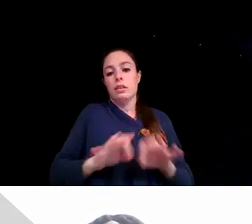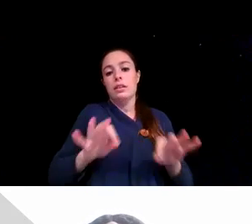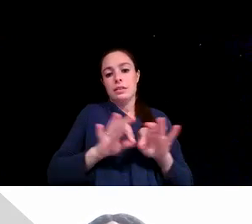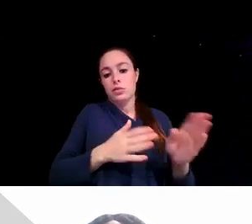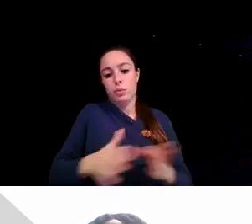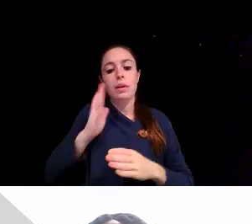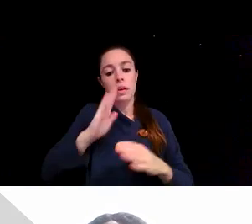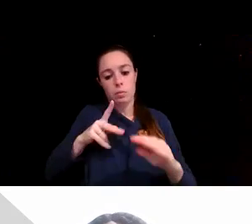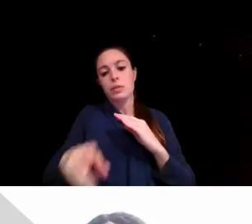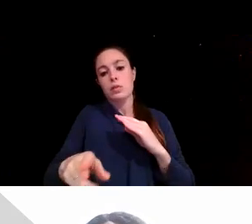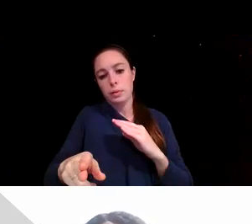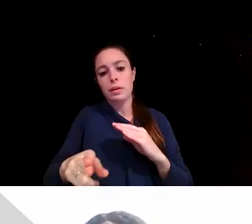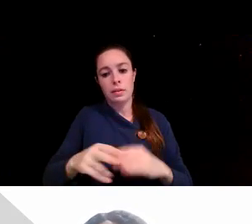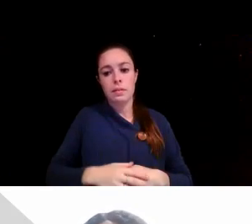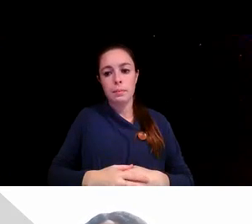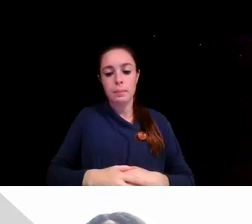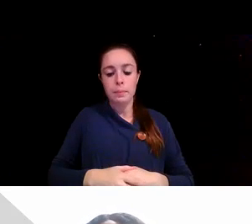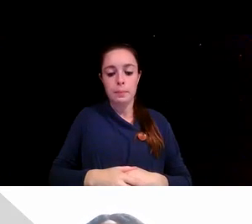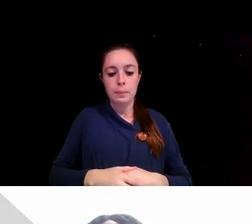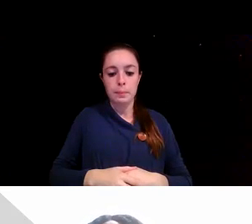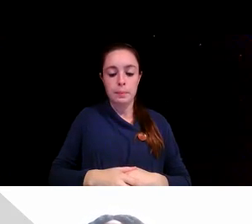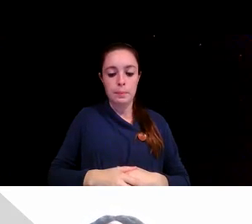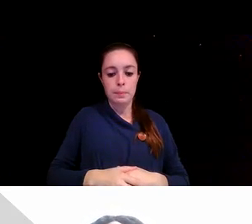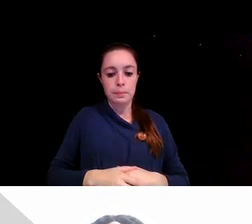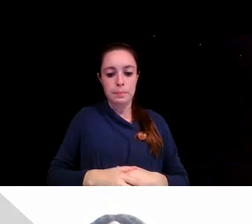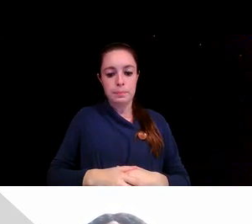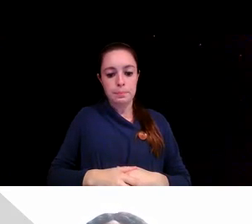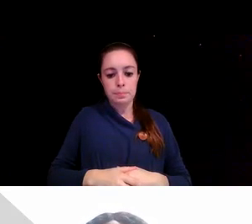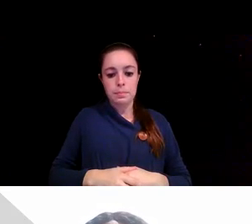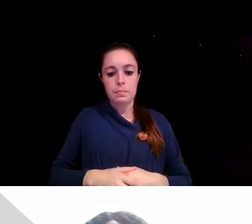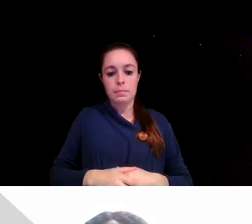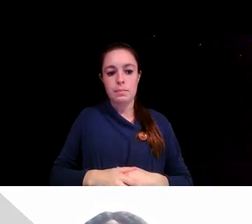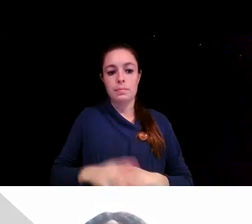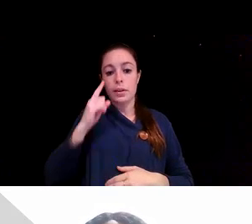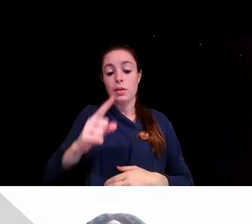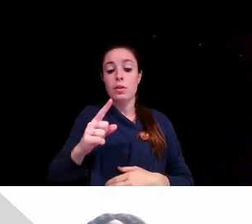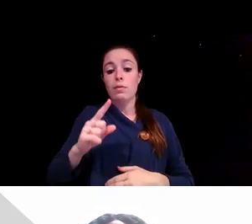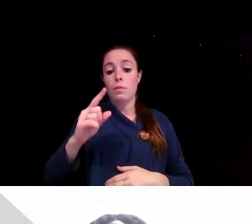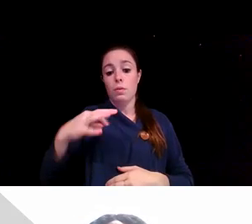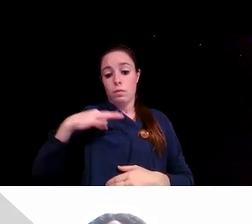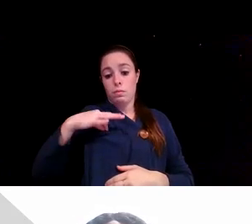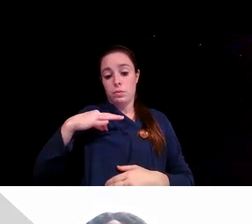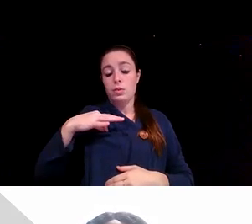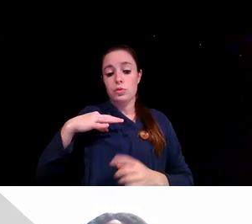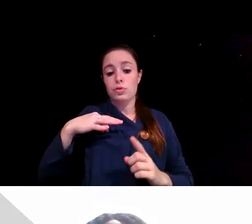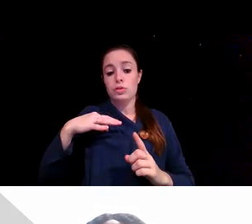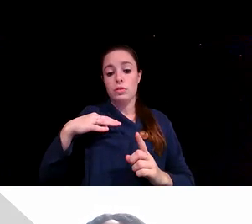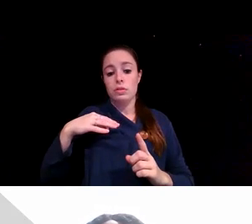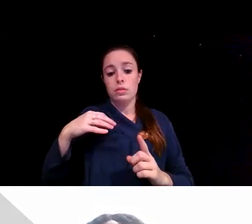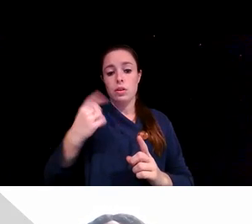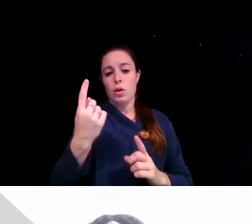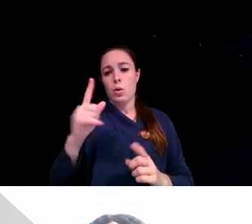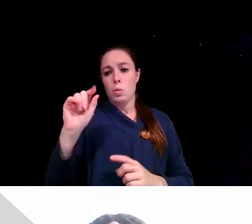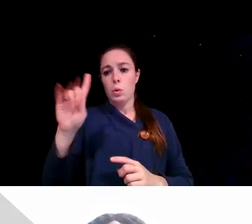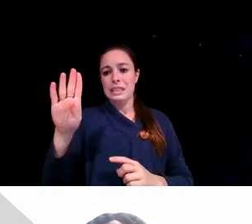be terminated for this reason. On your application, there is a tab that